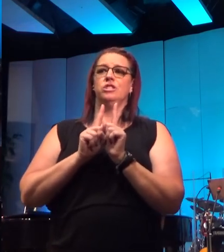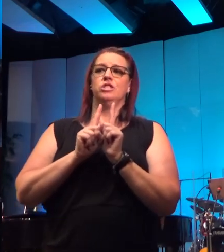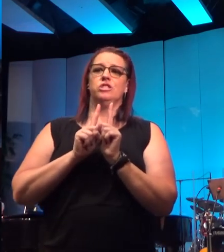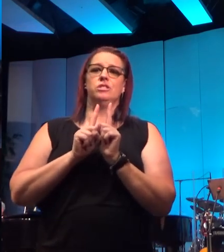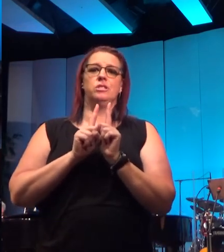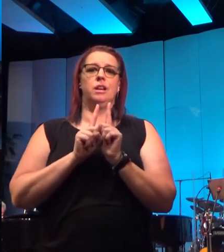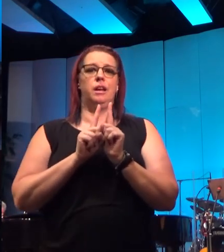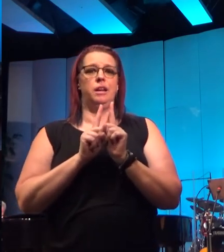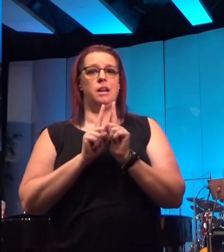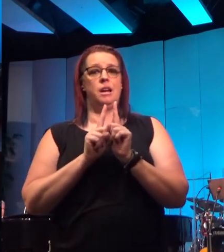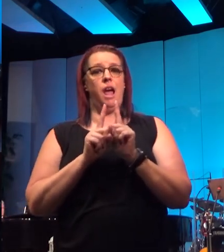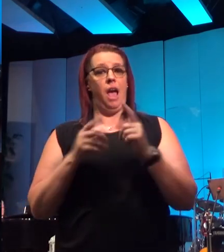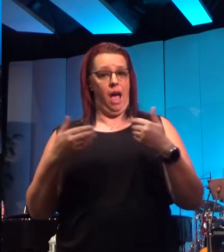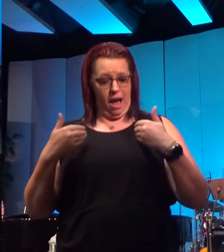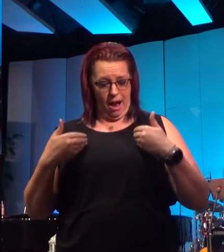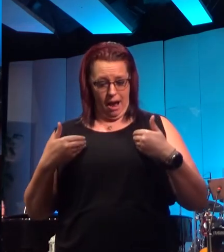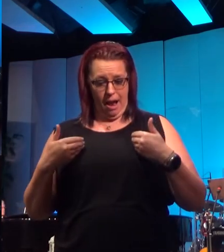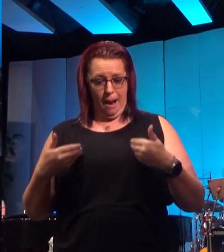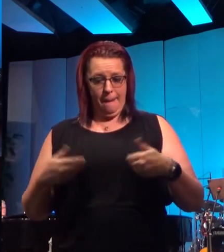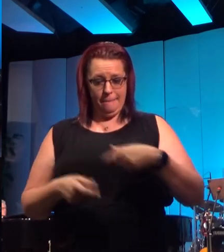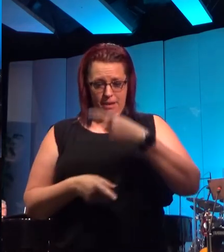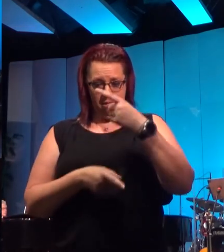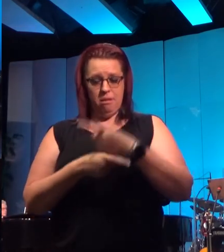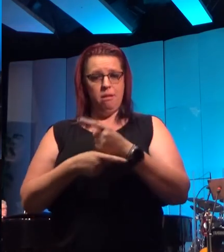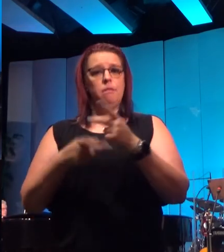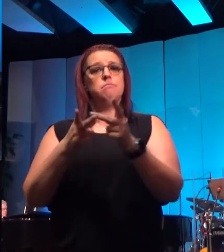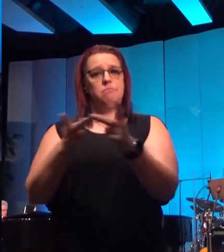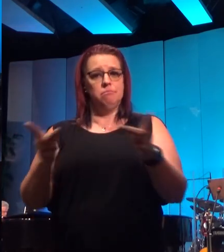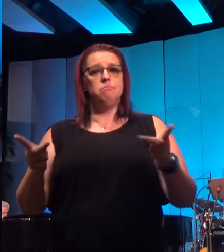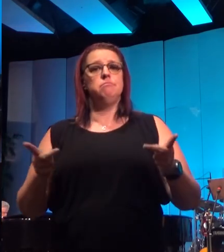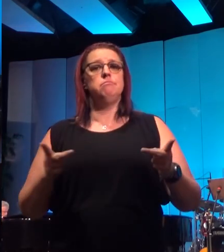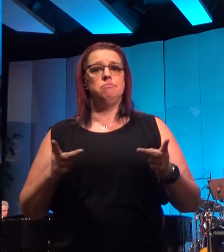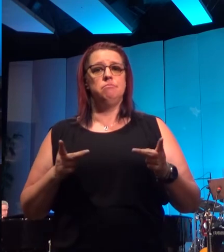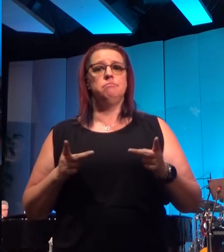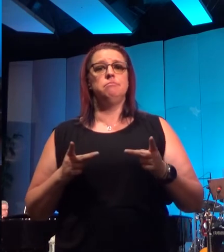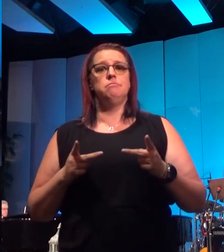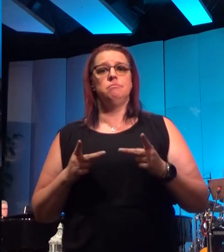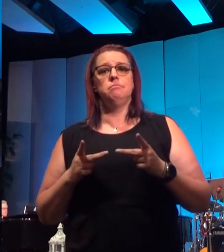I am right where I should be.